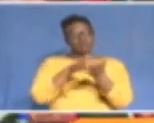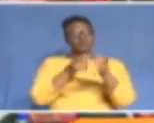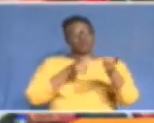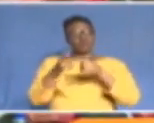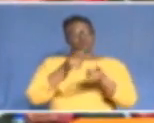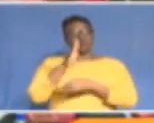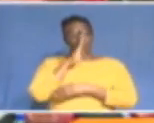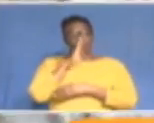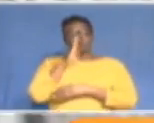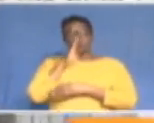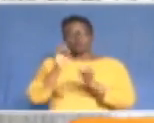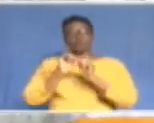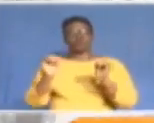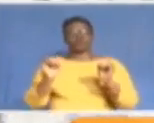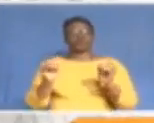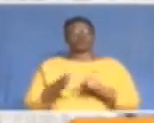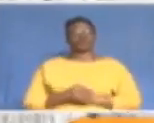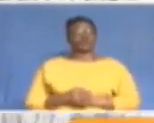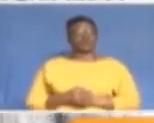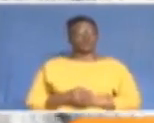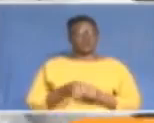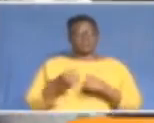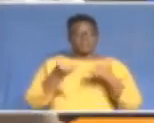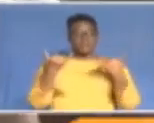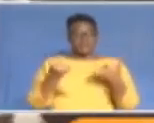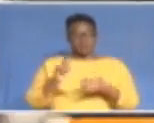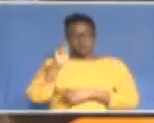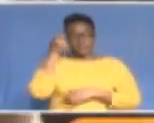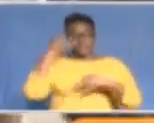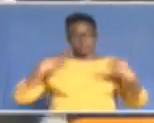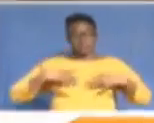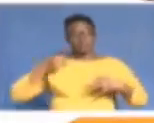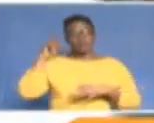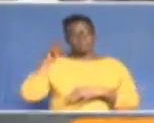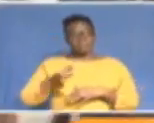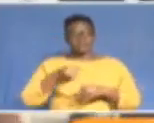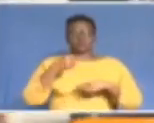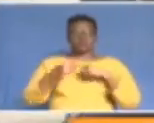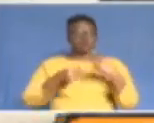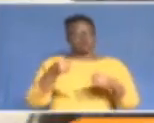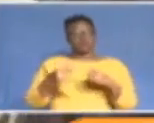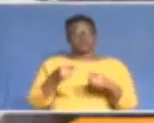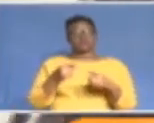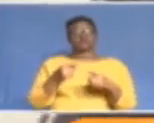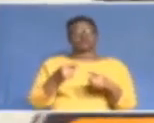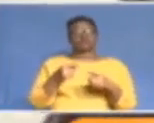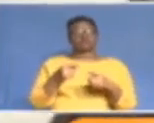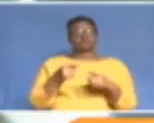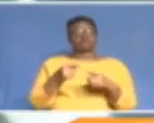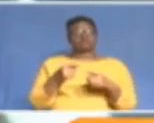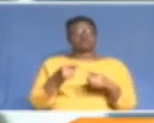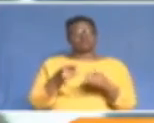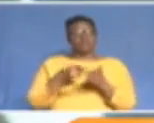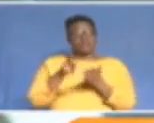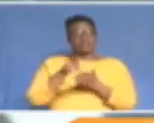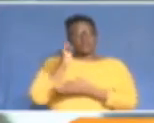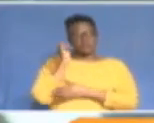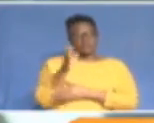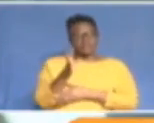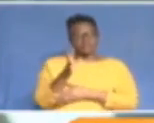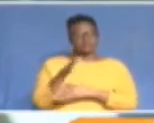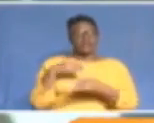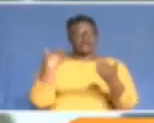borrowing by government. For now, Kenyans have to dig deeper in their pockets until the government addresses concerns of